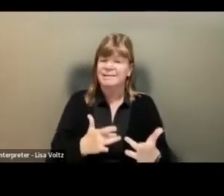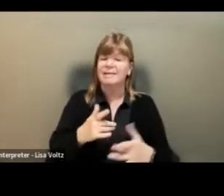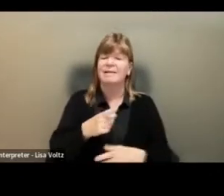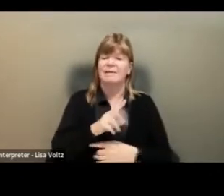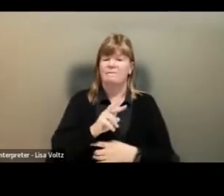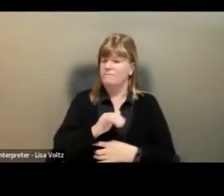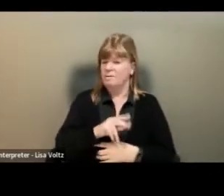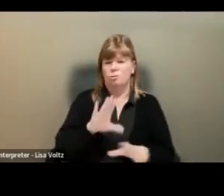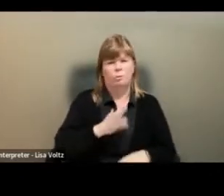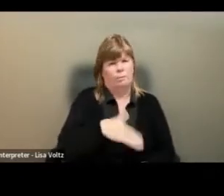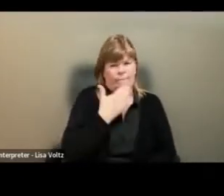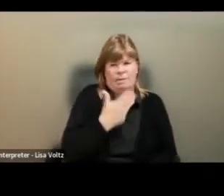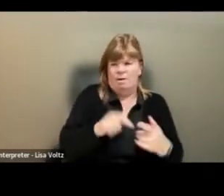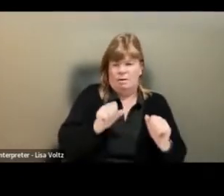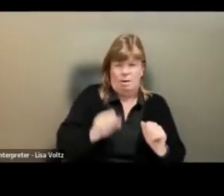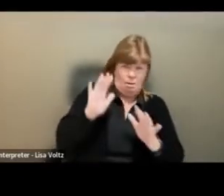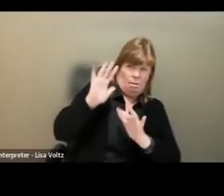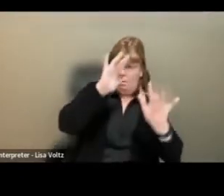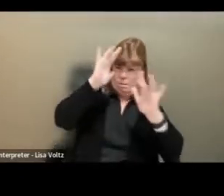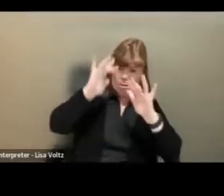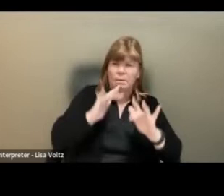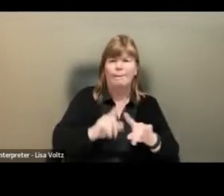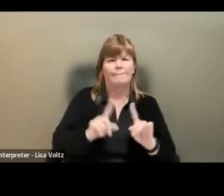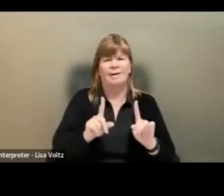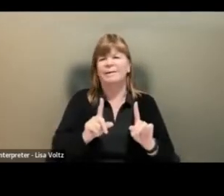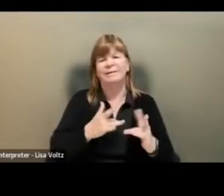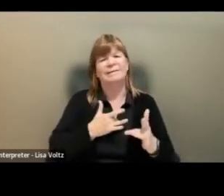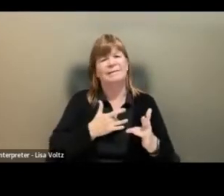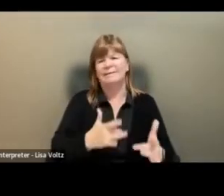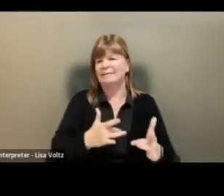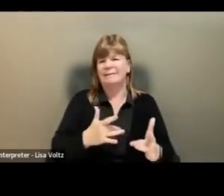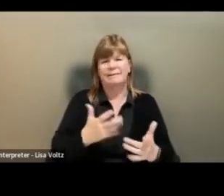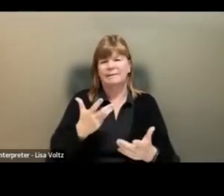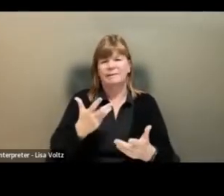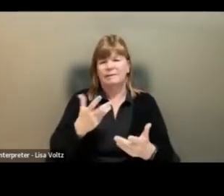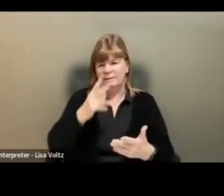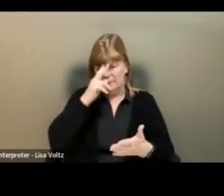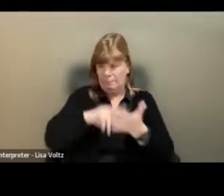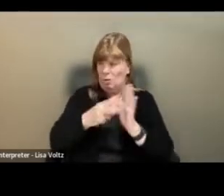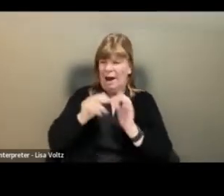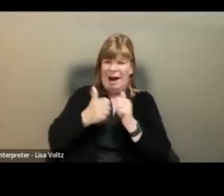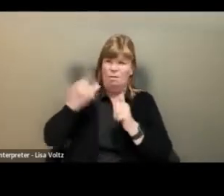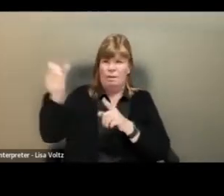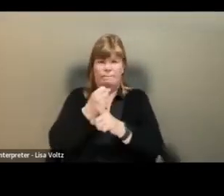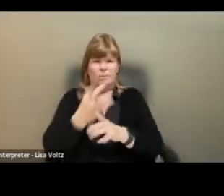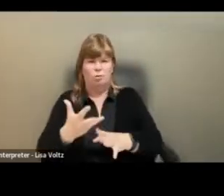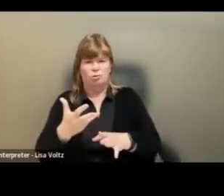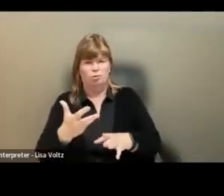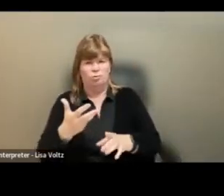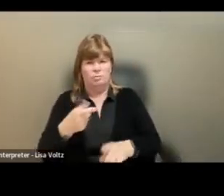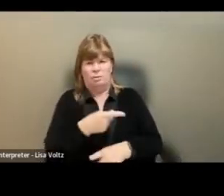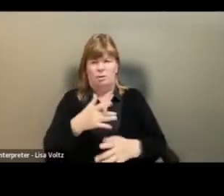doing the best that they can, but very, very intentional ways in which the abuser is making that parenting